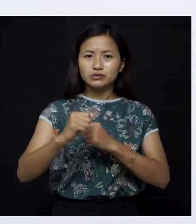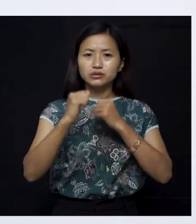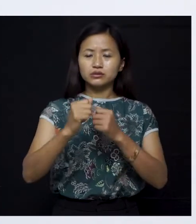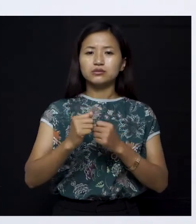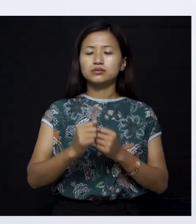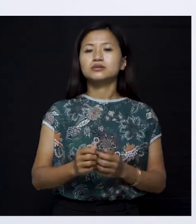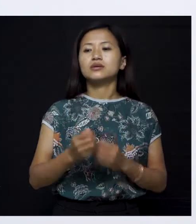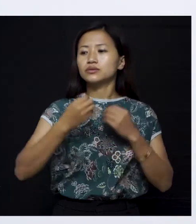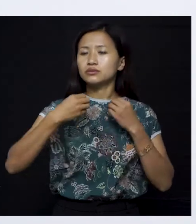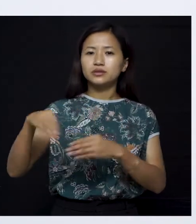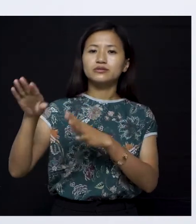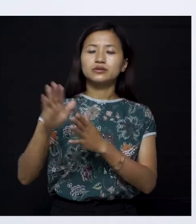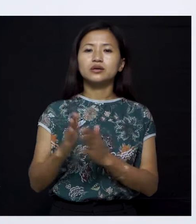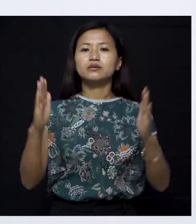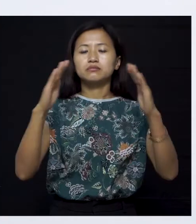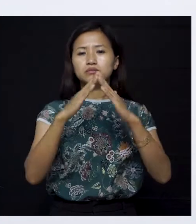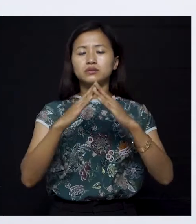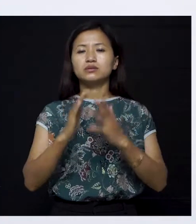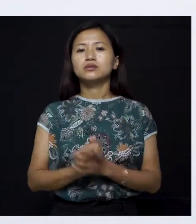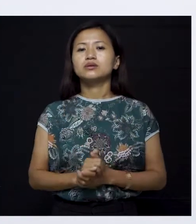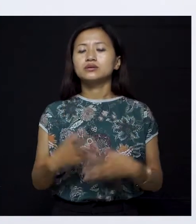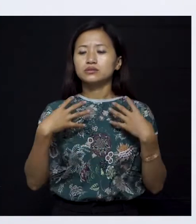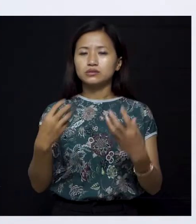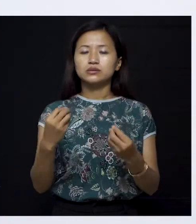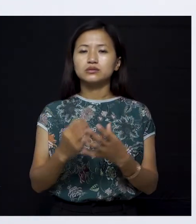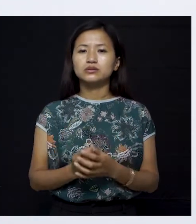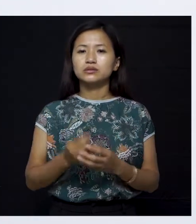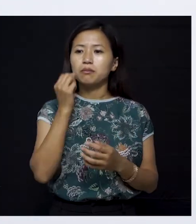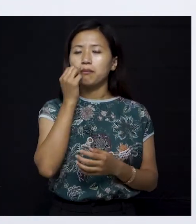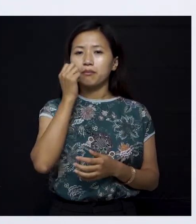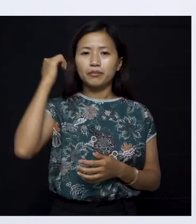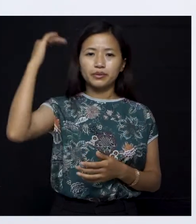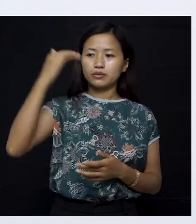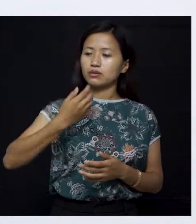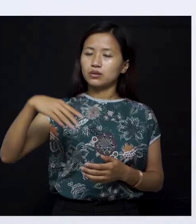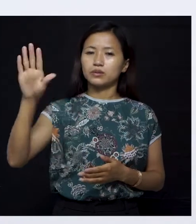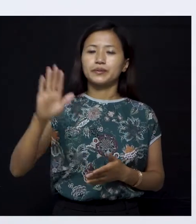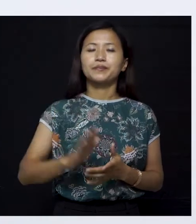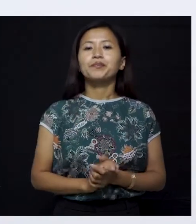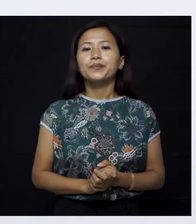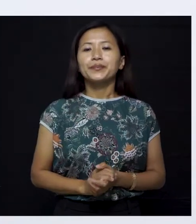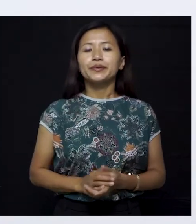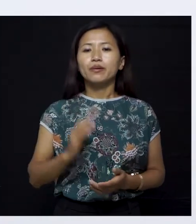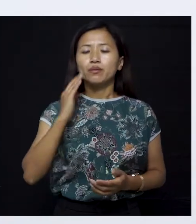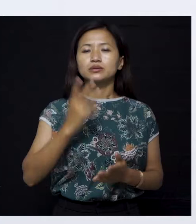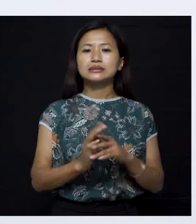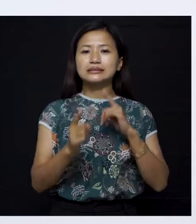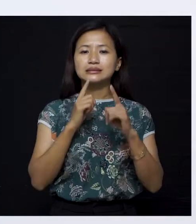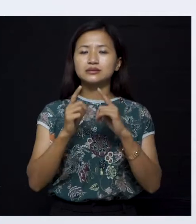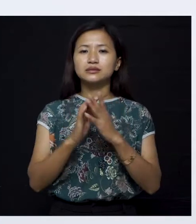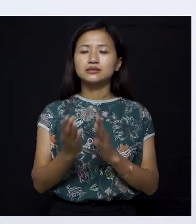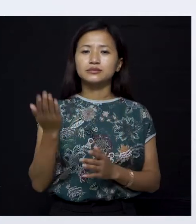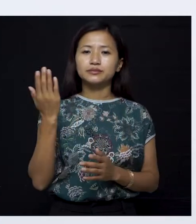mother was very right in her own way. She did not want to let this man go away. And when they were discussing, even